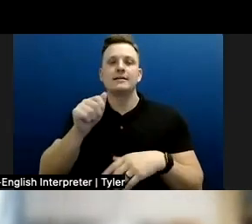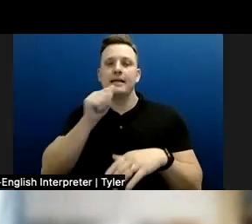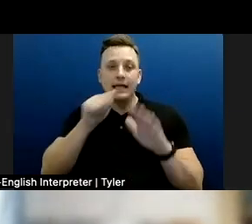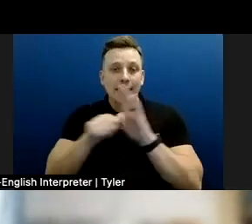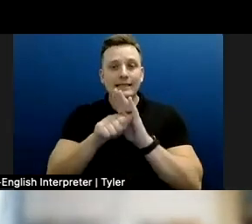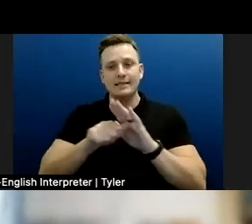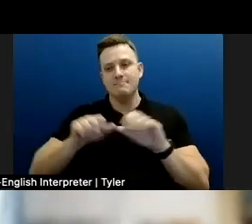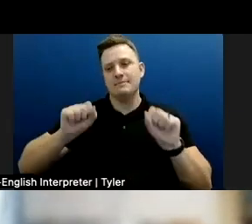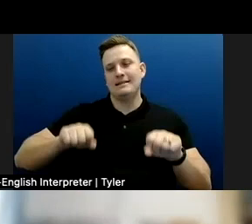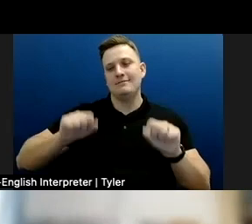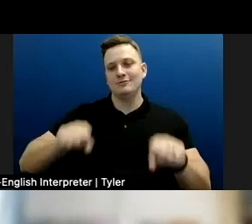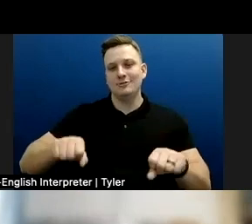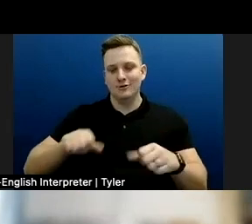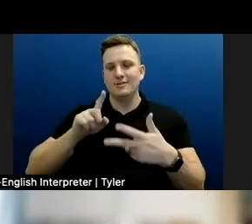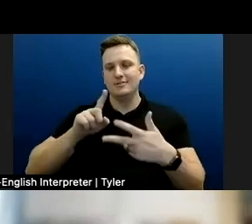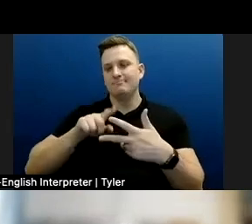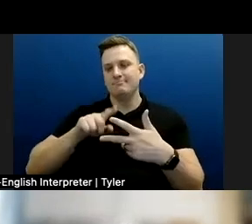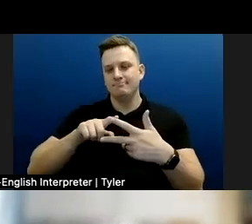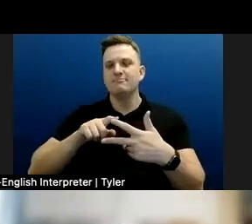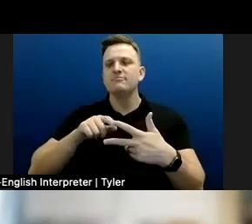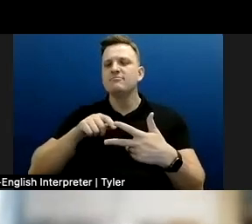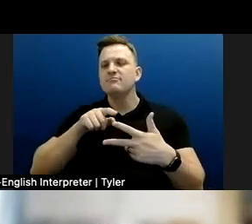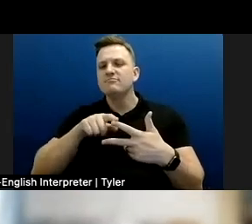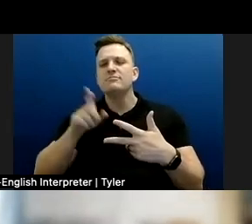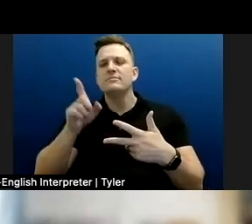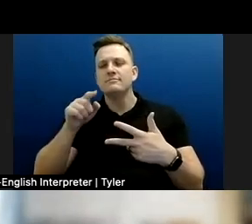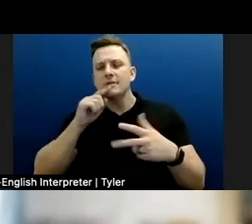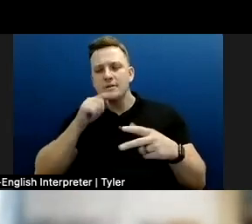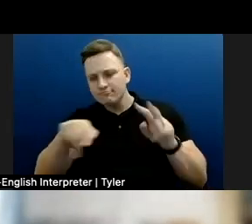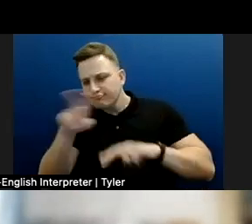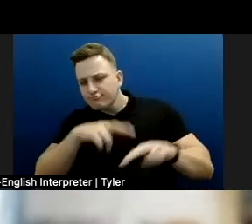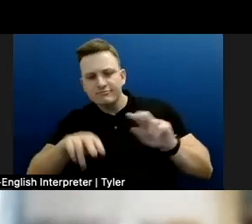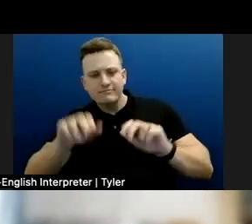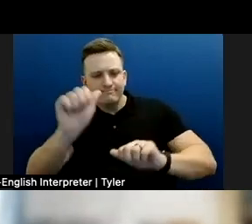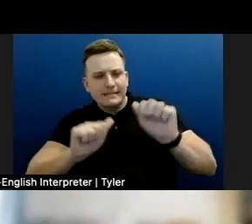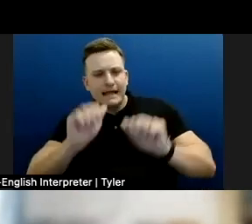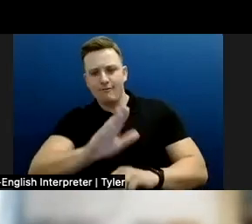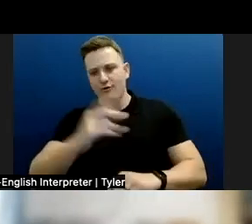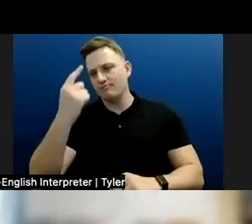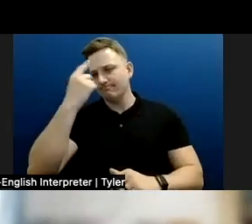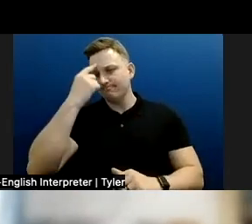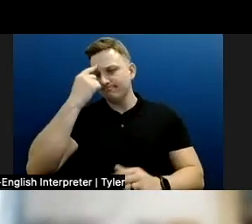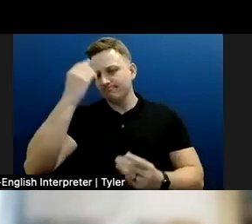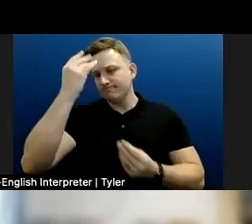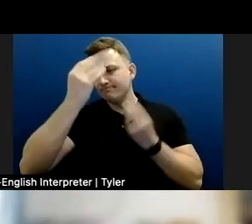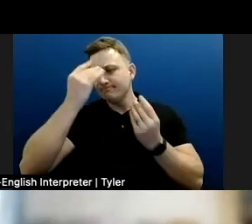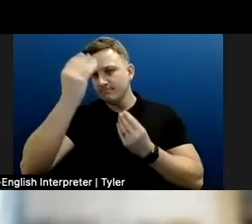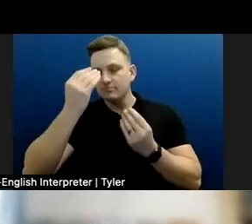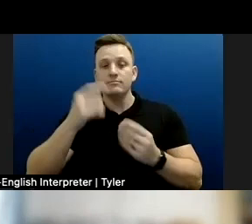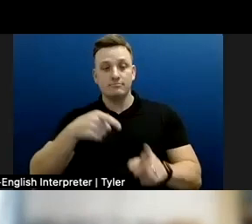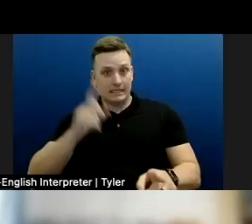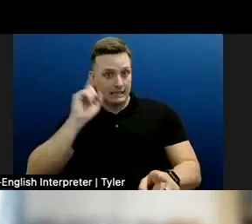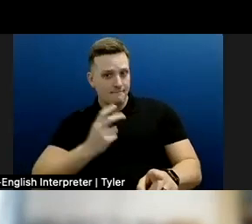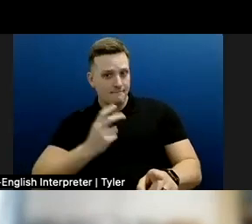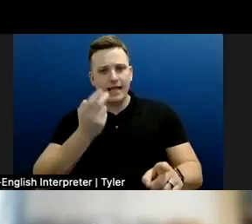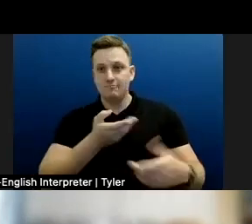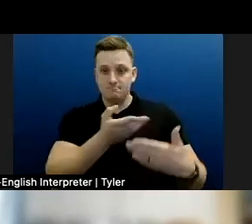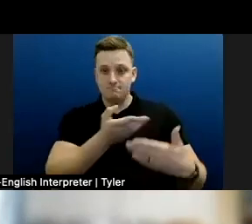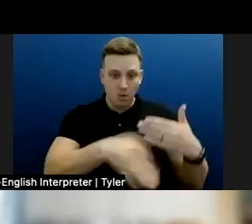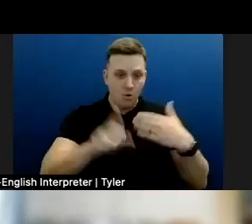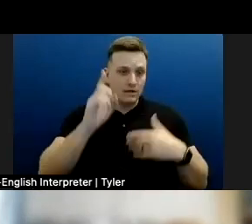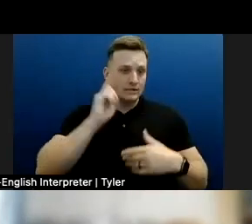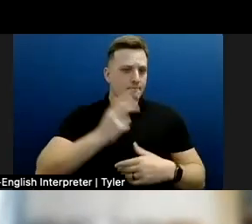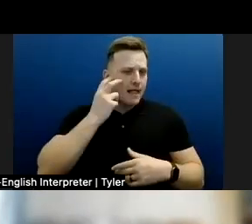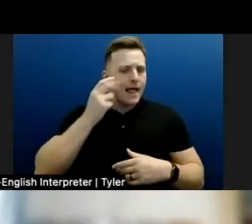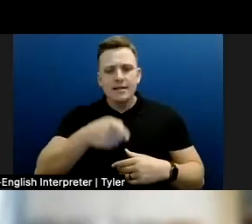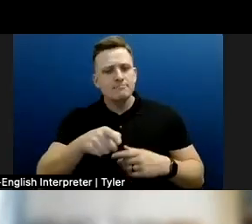Potentials, and it's about how we can assess cognition in individuals with congenital deafblindness. And finally,